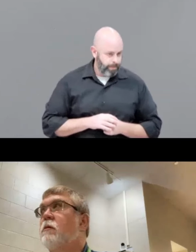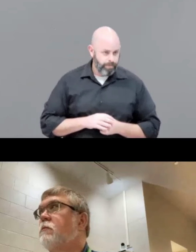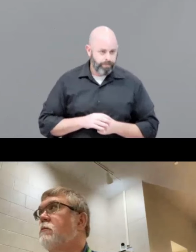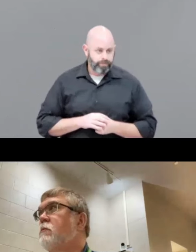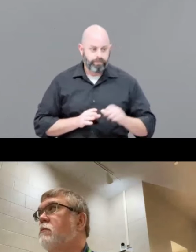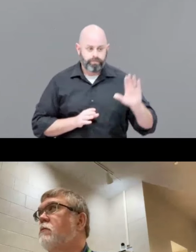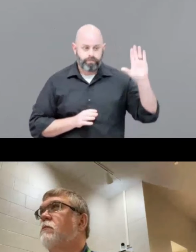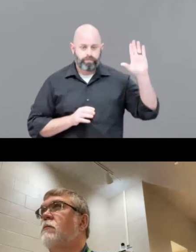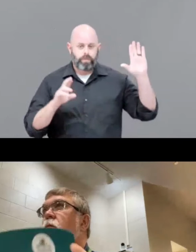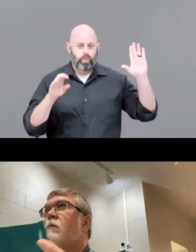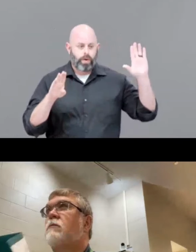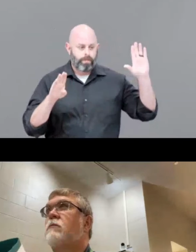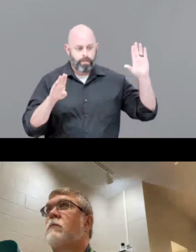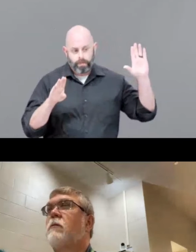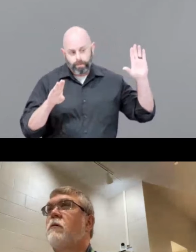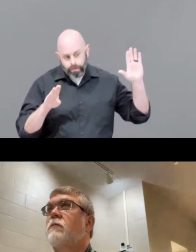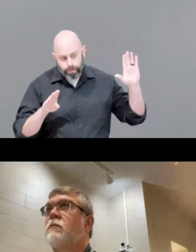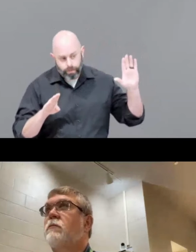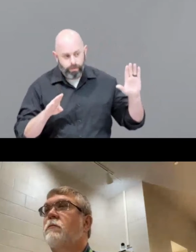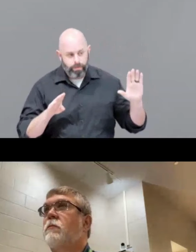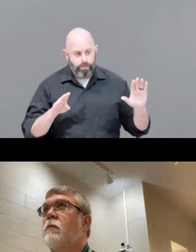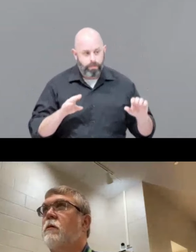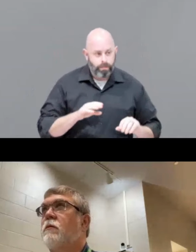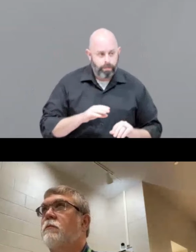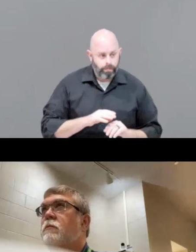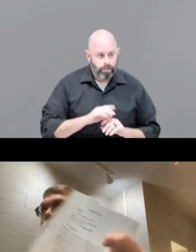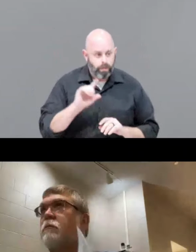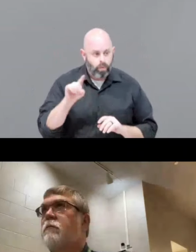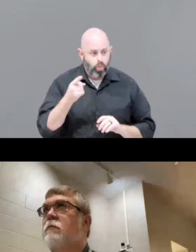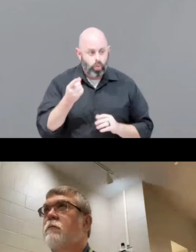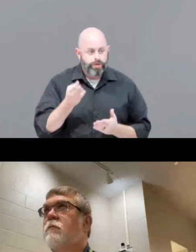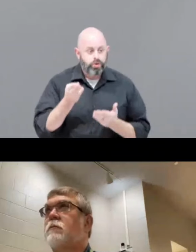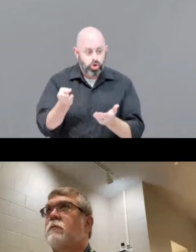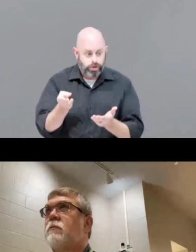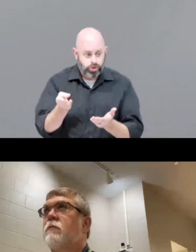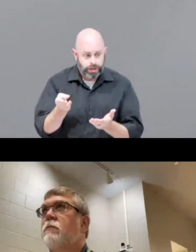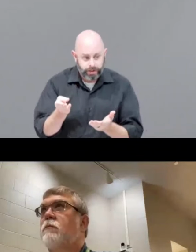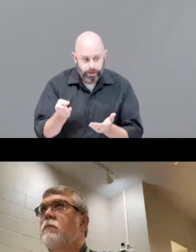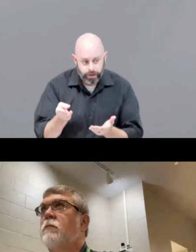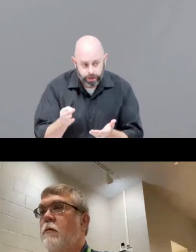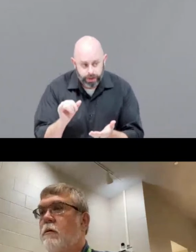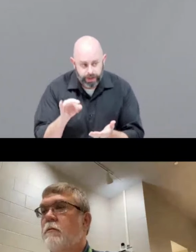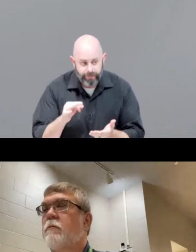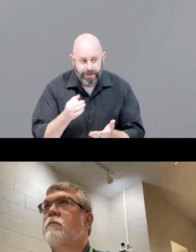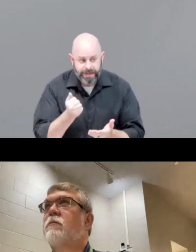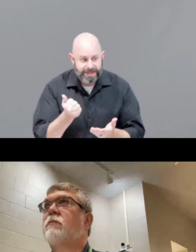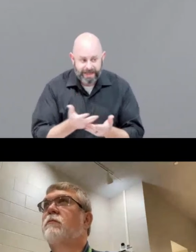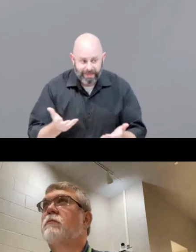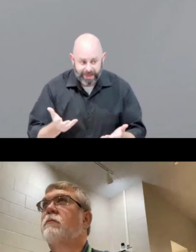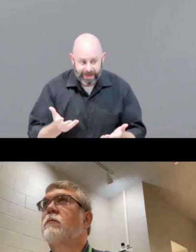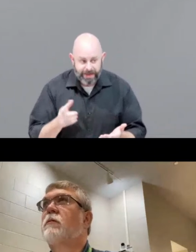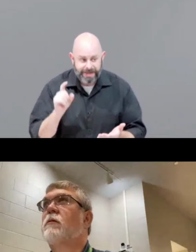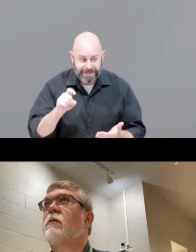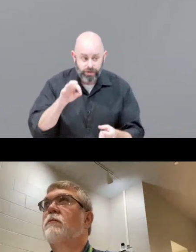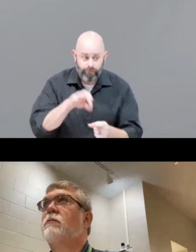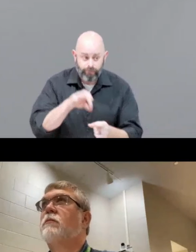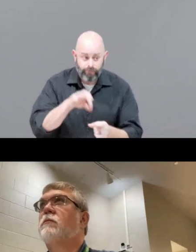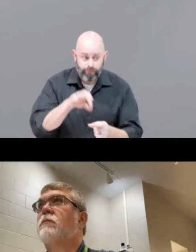Mr. Chairman, Yes. the only suggestion I would make is that if you have anything that needs